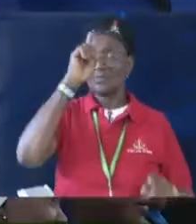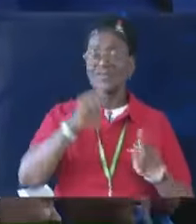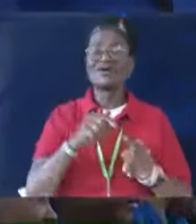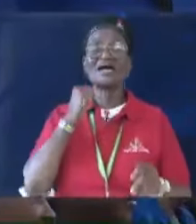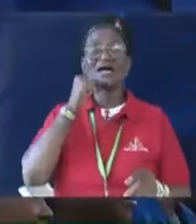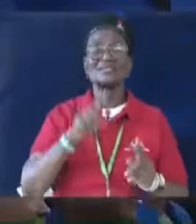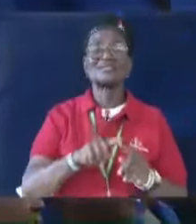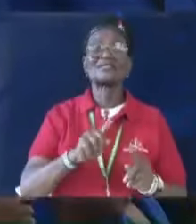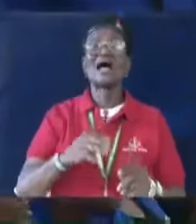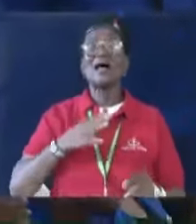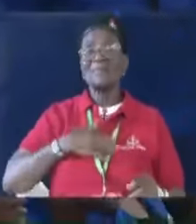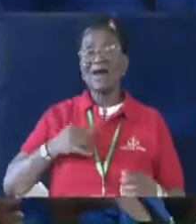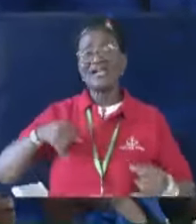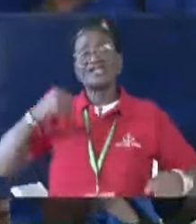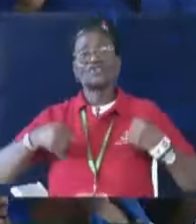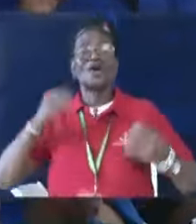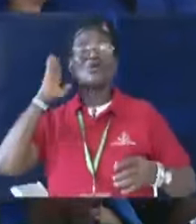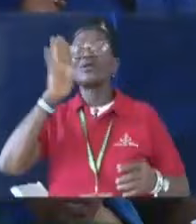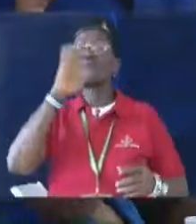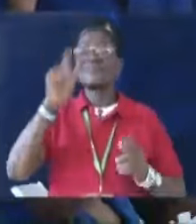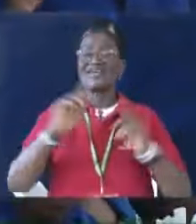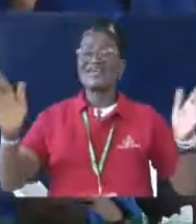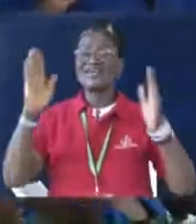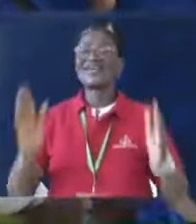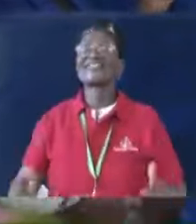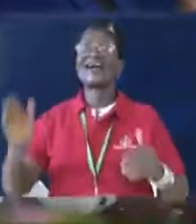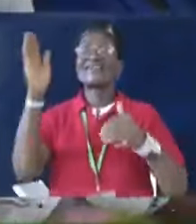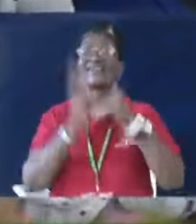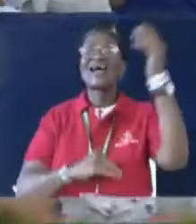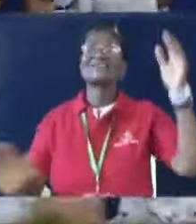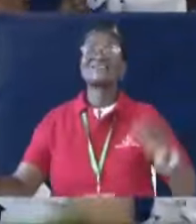my joy is going to be greater than yours, you know.